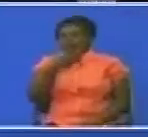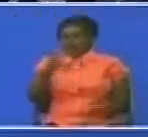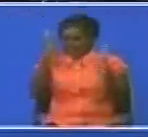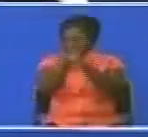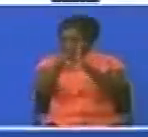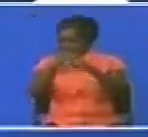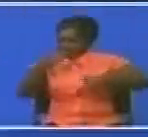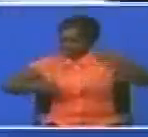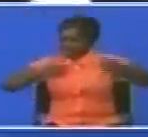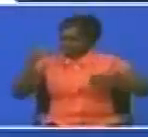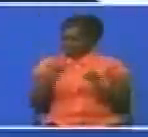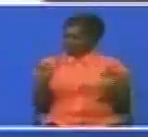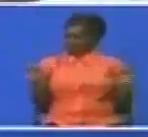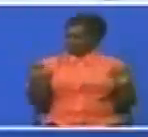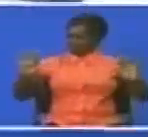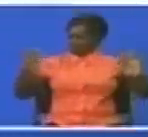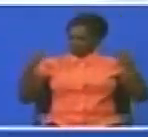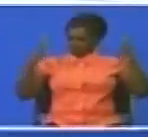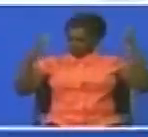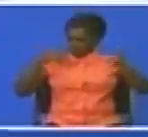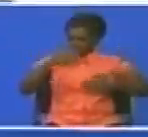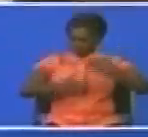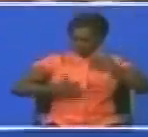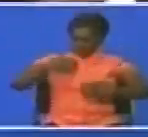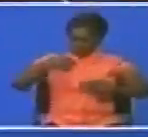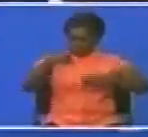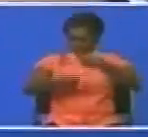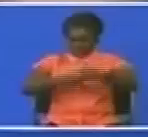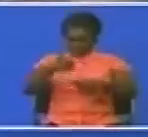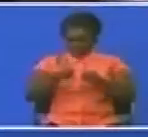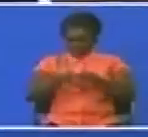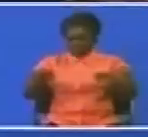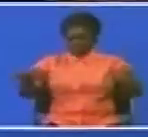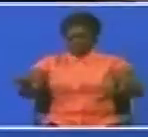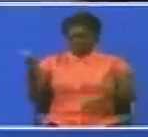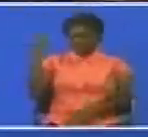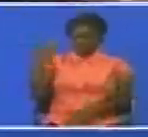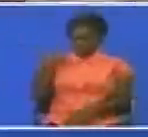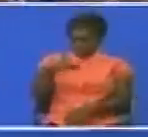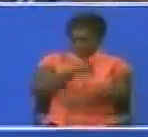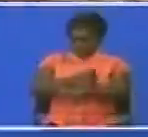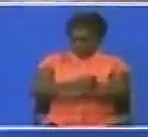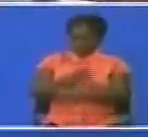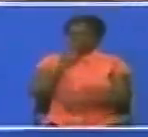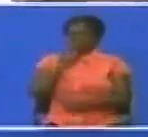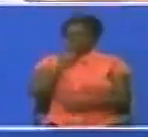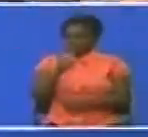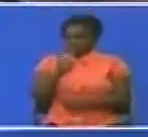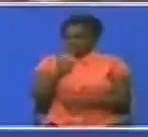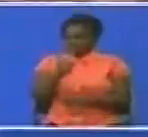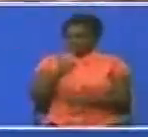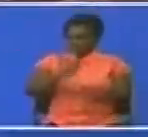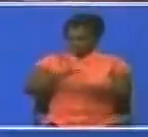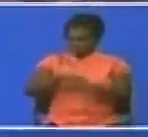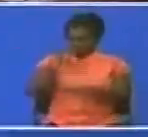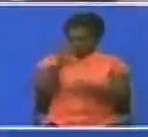their excitement. Celebratory mood was quite contagious. For Kagumo, it was more than just ushering in good